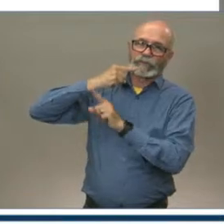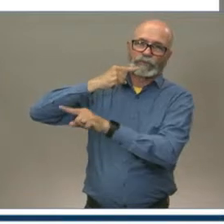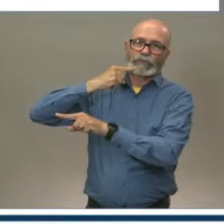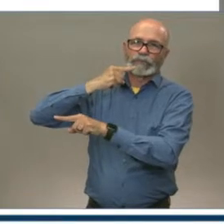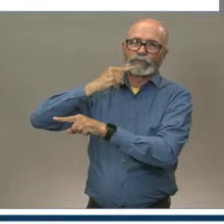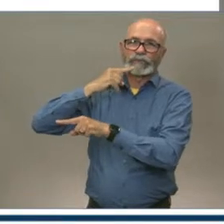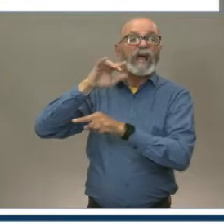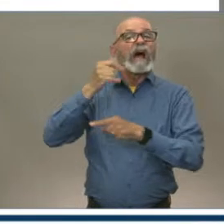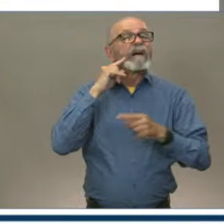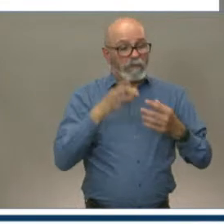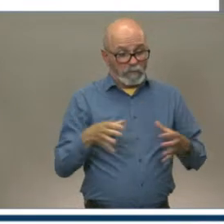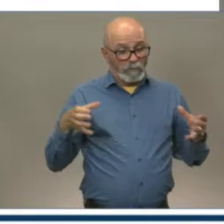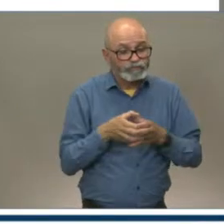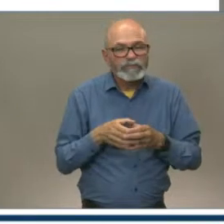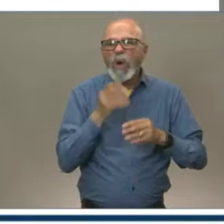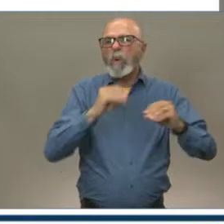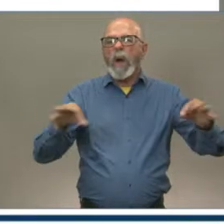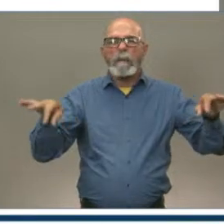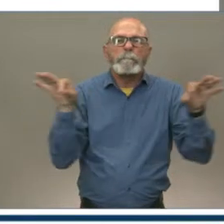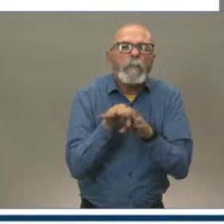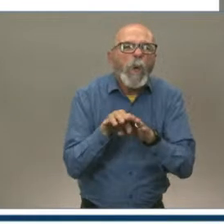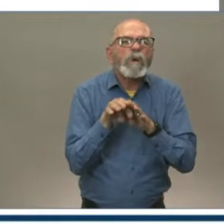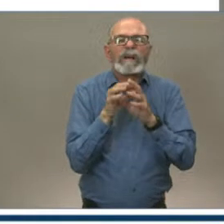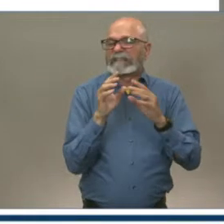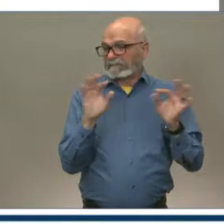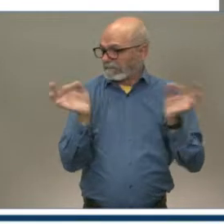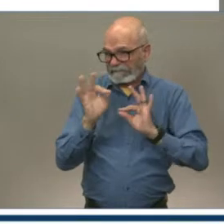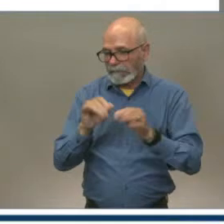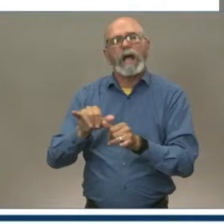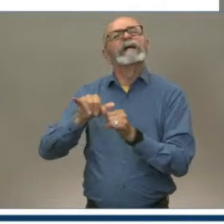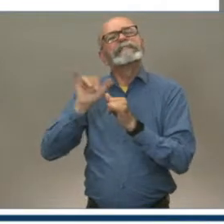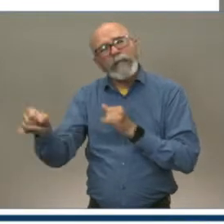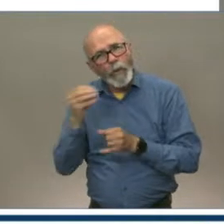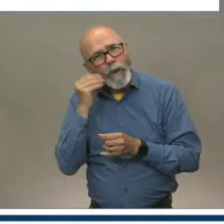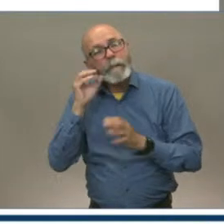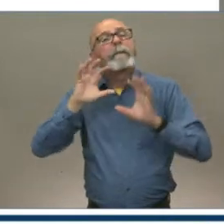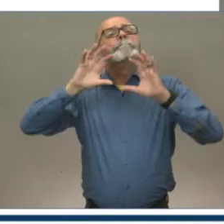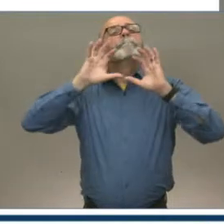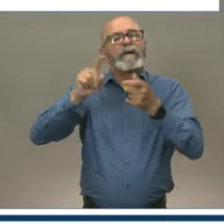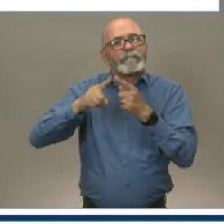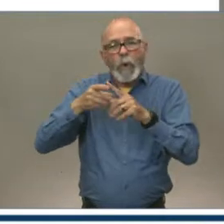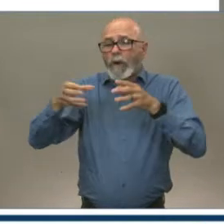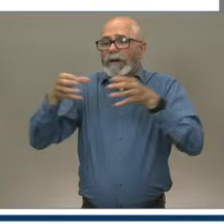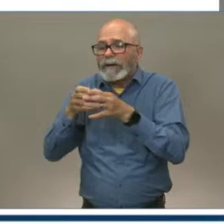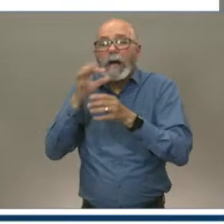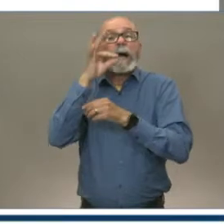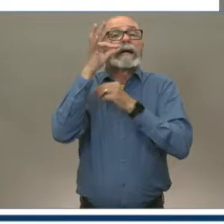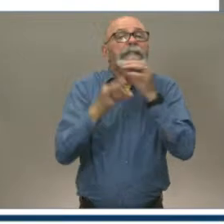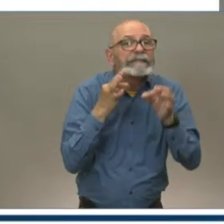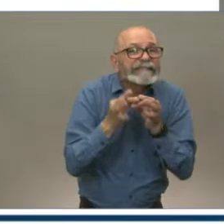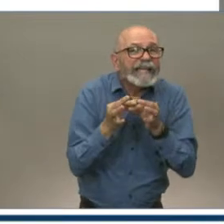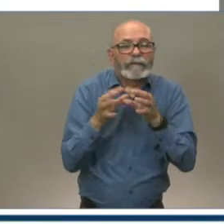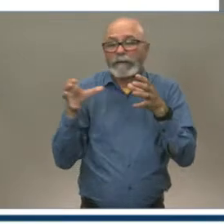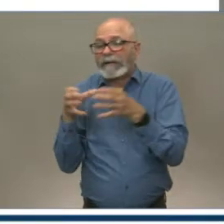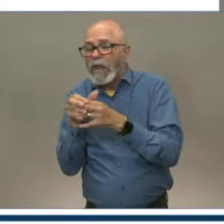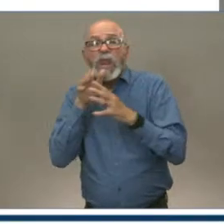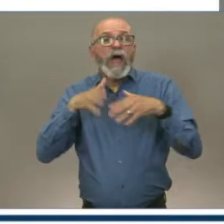close contacts. Stay close to home, get tested, stay home, even if you're feeling slightly